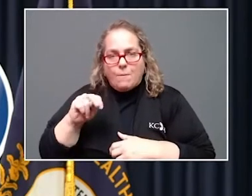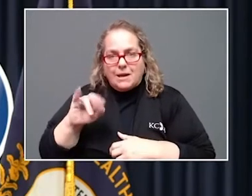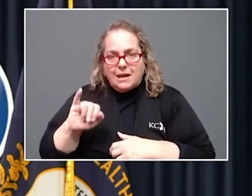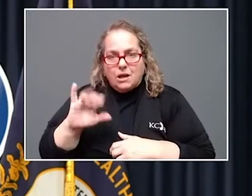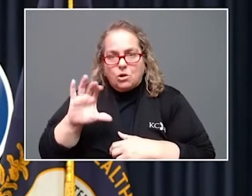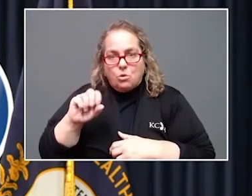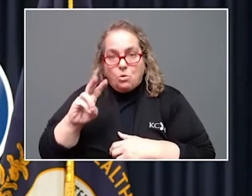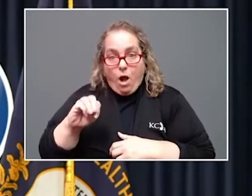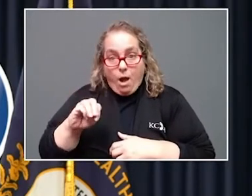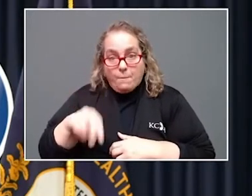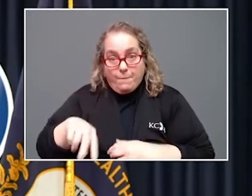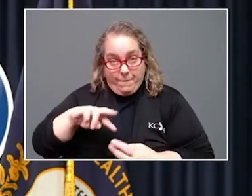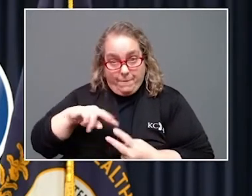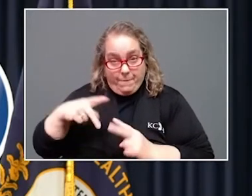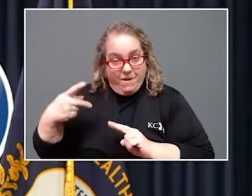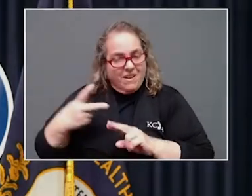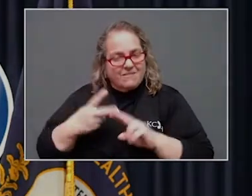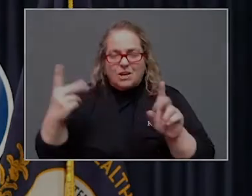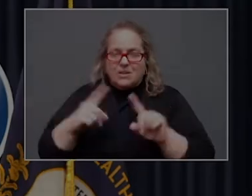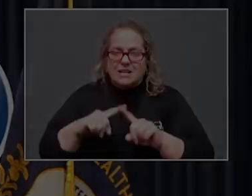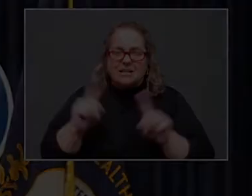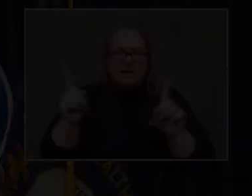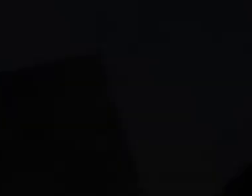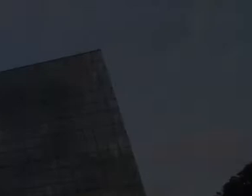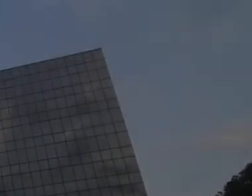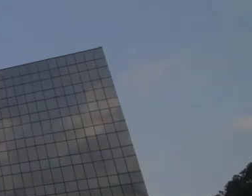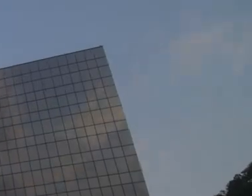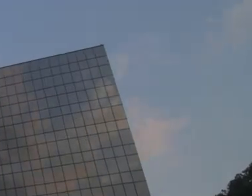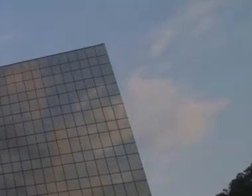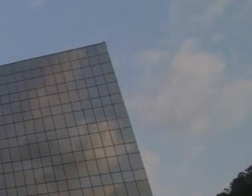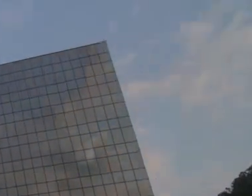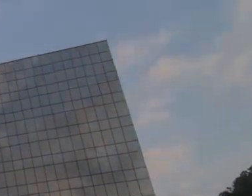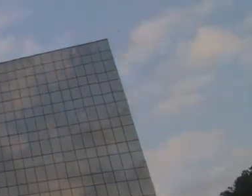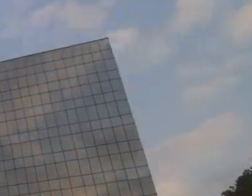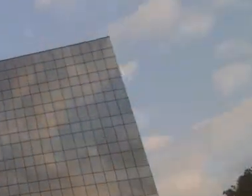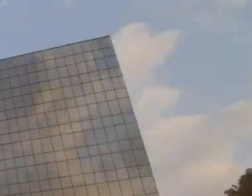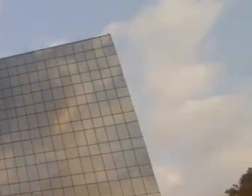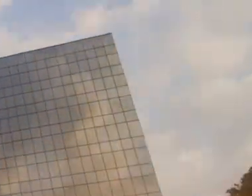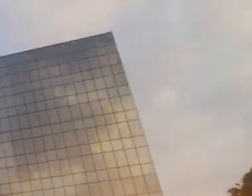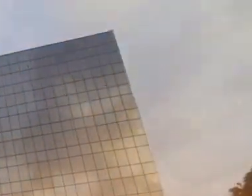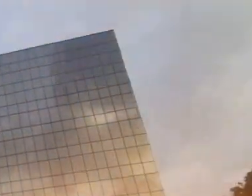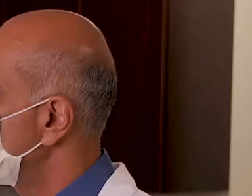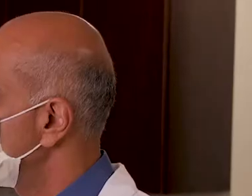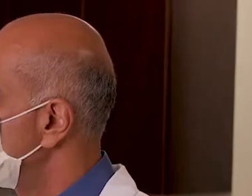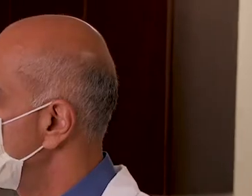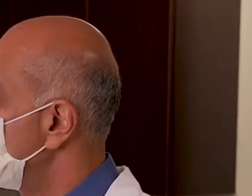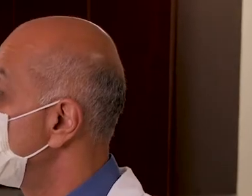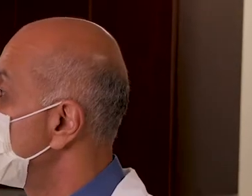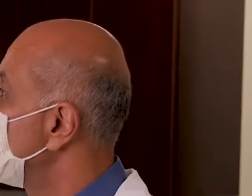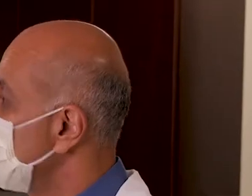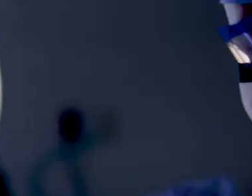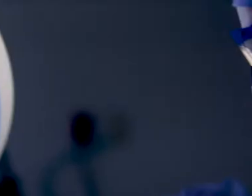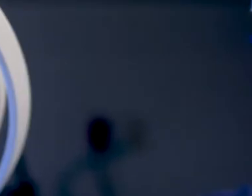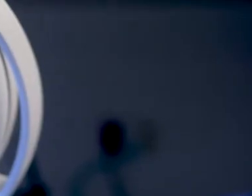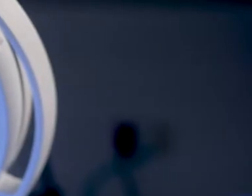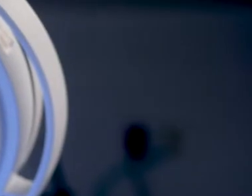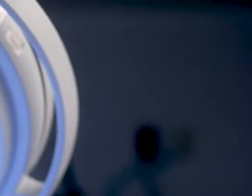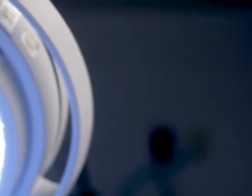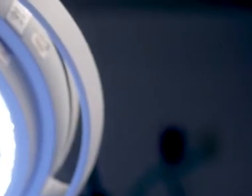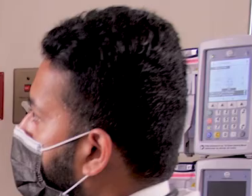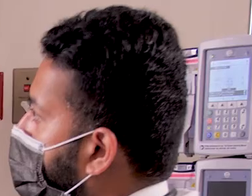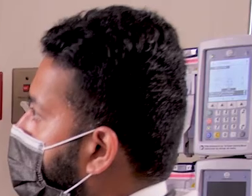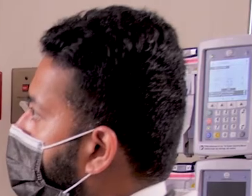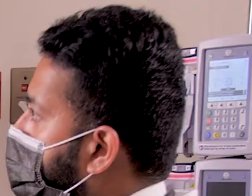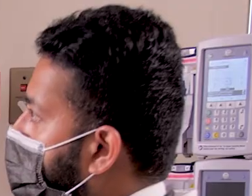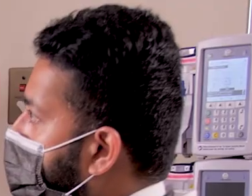of the level of disease it causes. At Pikeville Medical Center, we believe that together